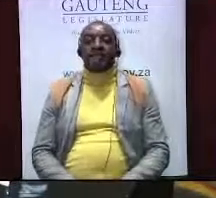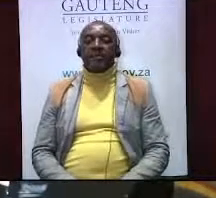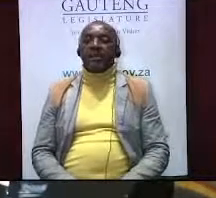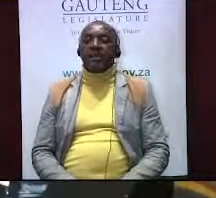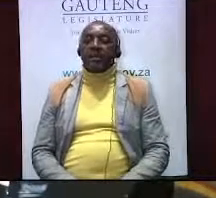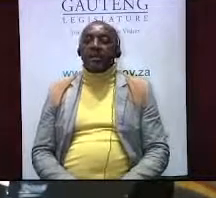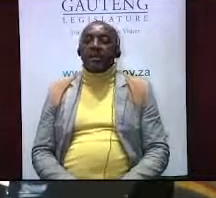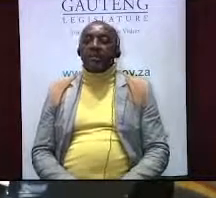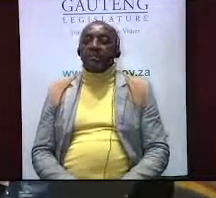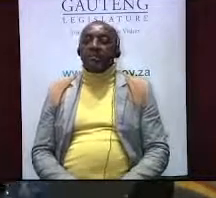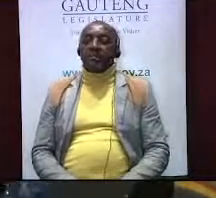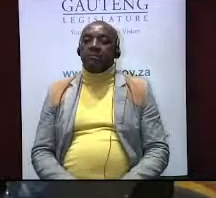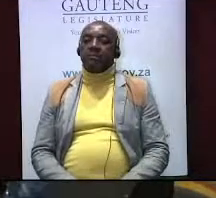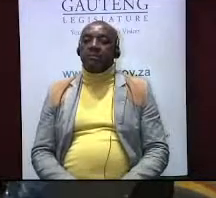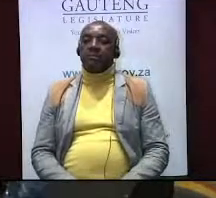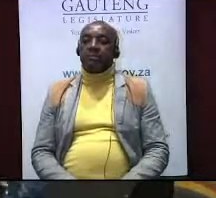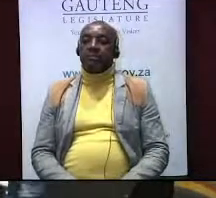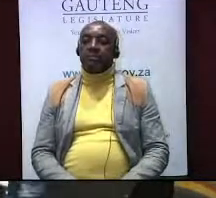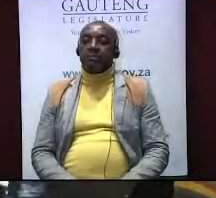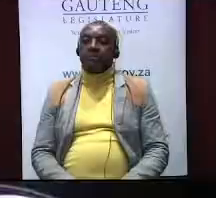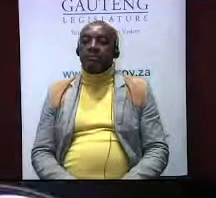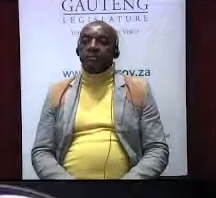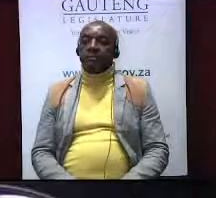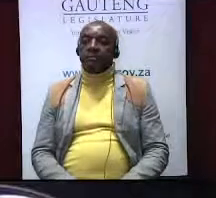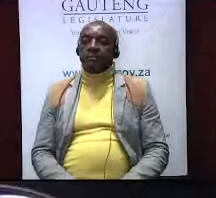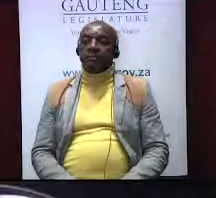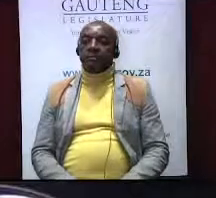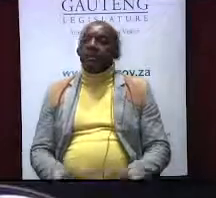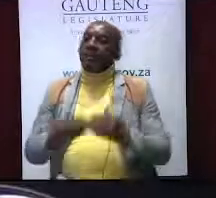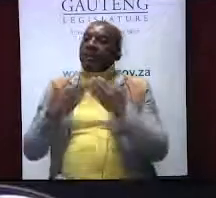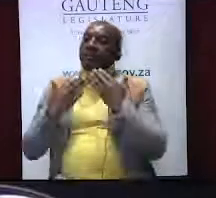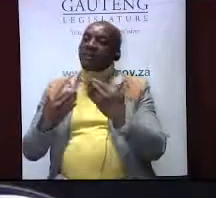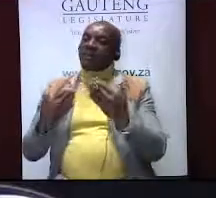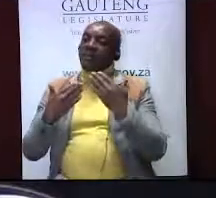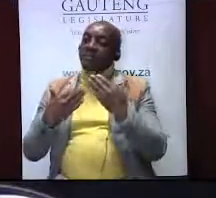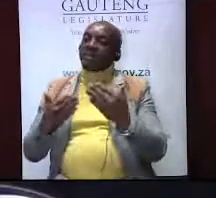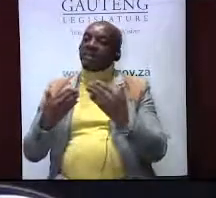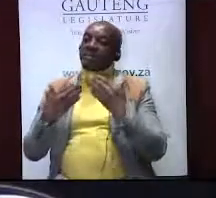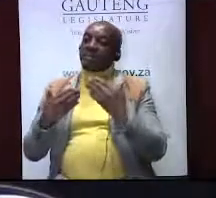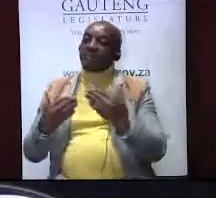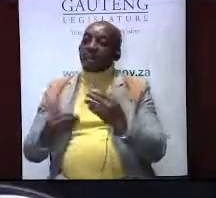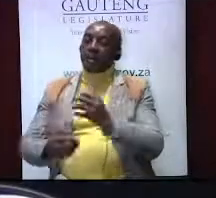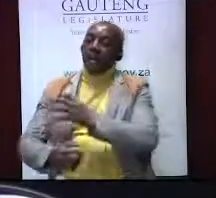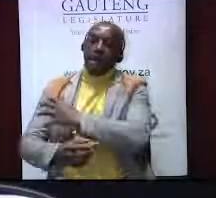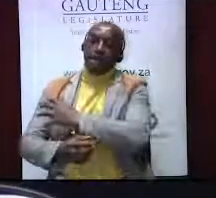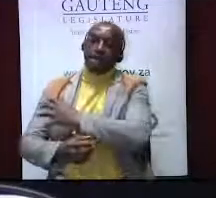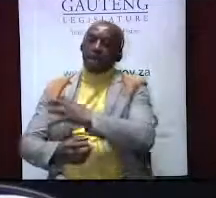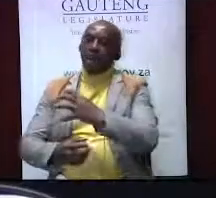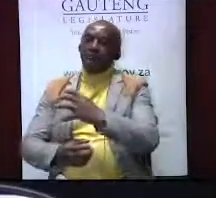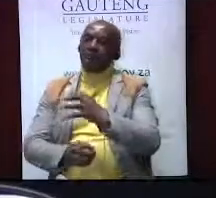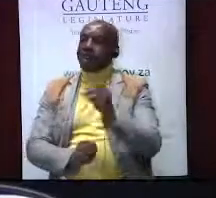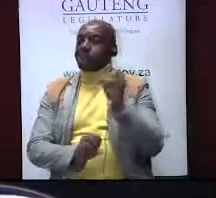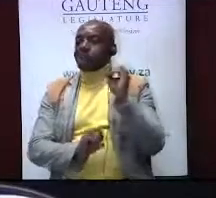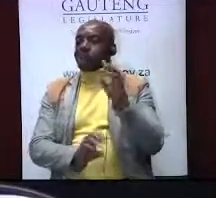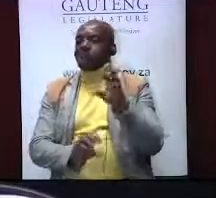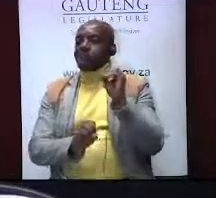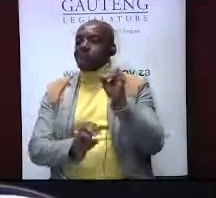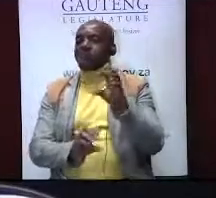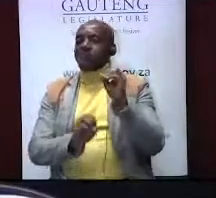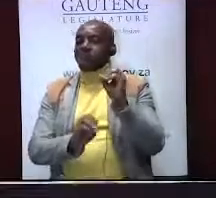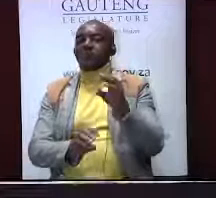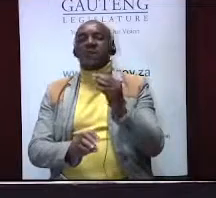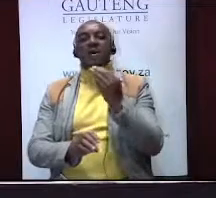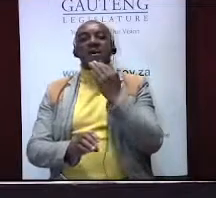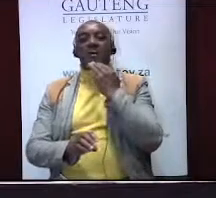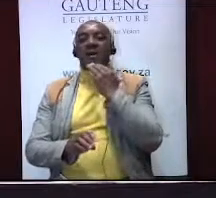Thank you. Thank you very much. A very powerful input by our apostle. Do we all